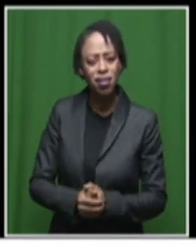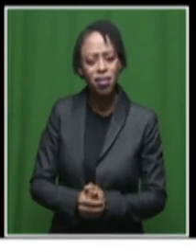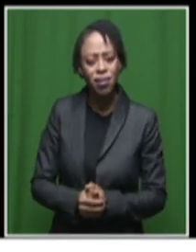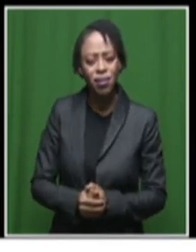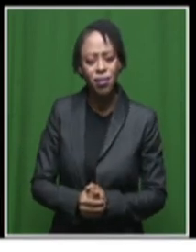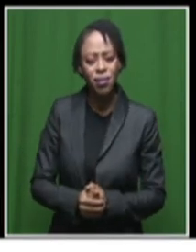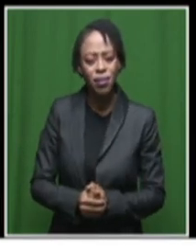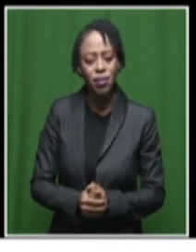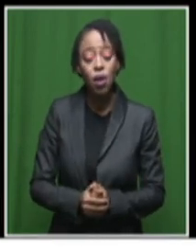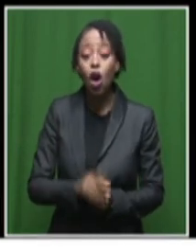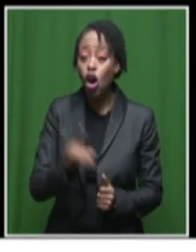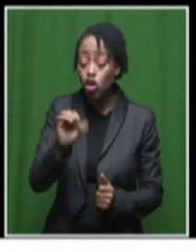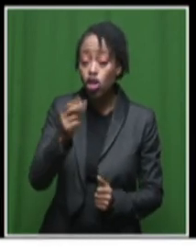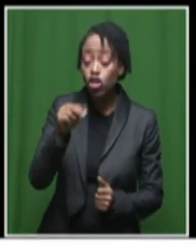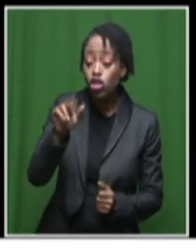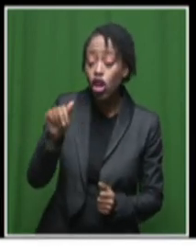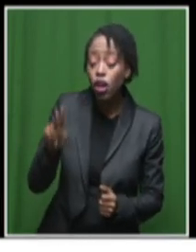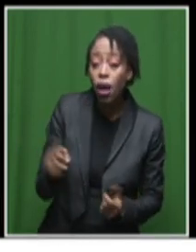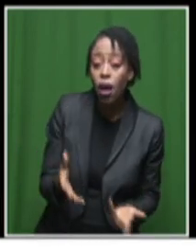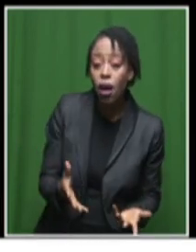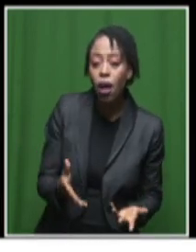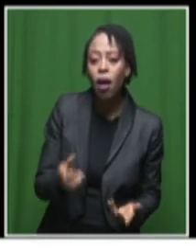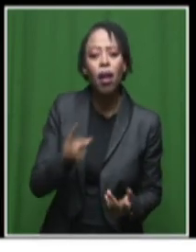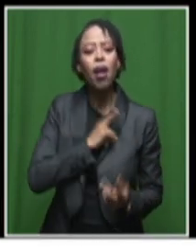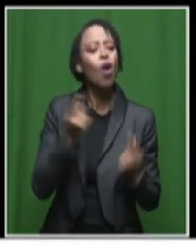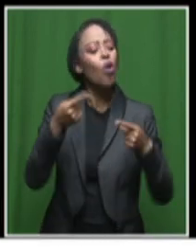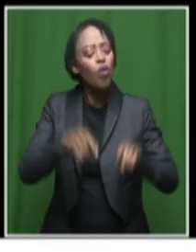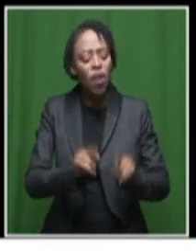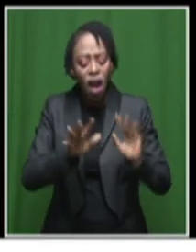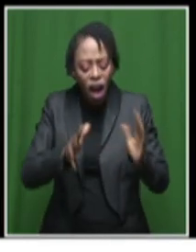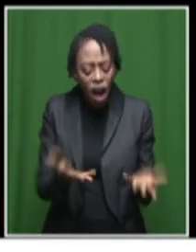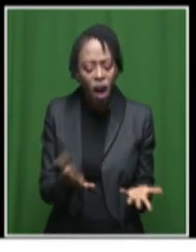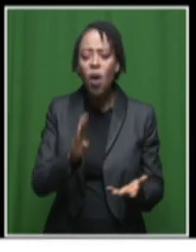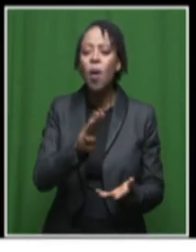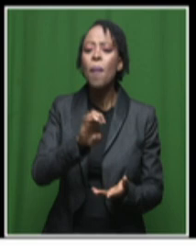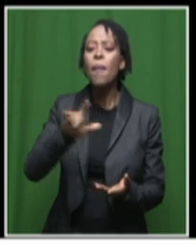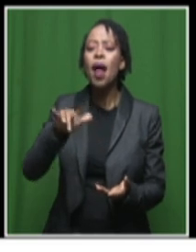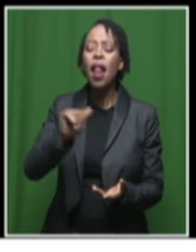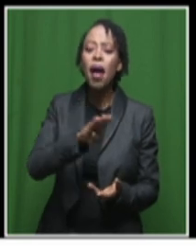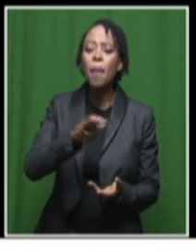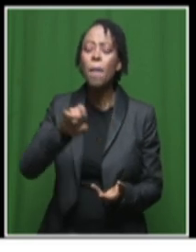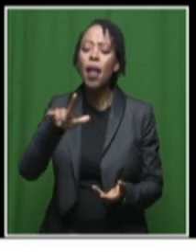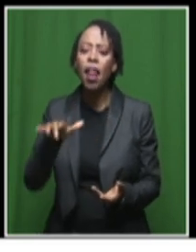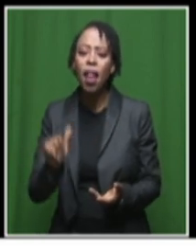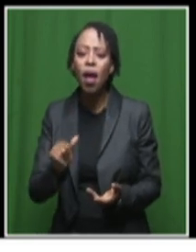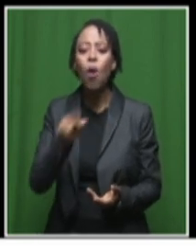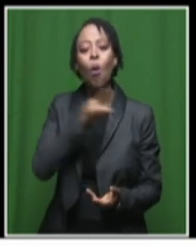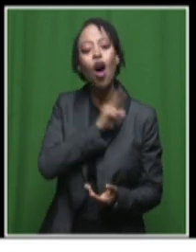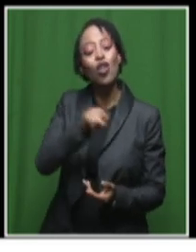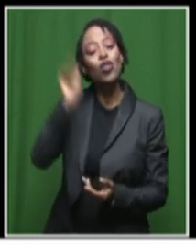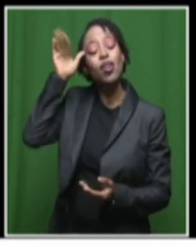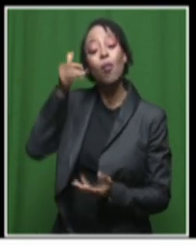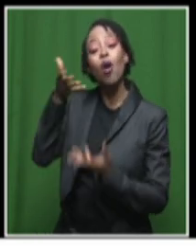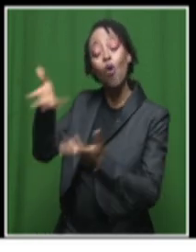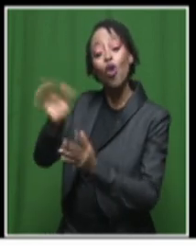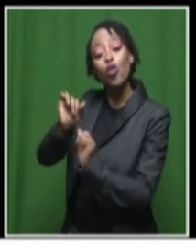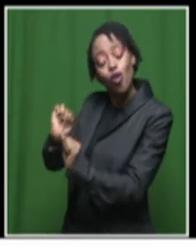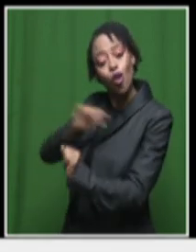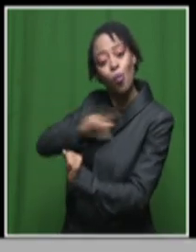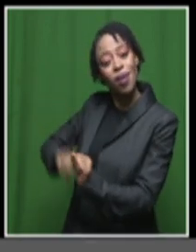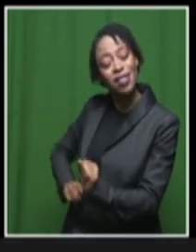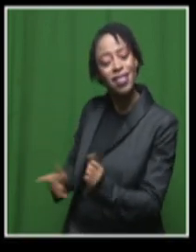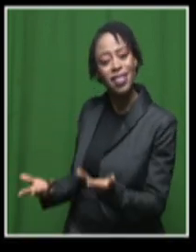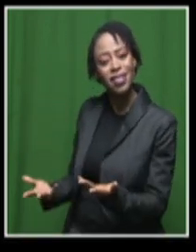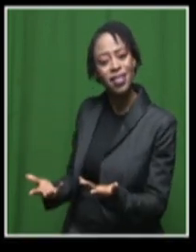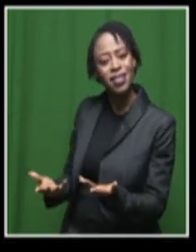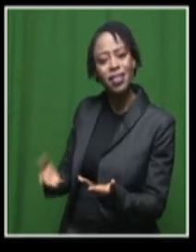You speak Shona. And then how do you find yourself in Vilavila and when you are supposed to be with Mundangago there?